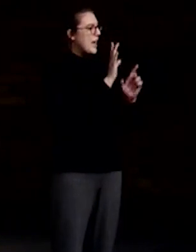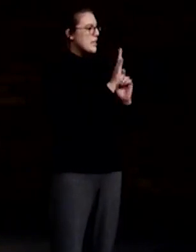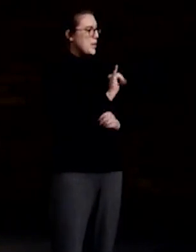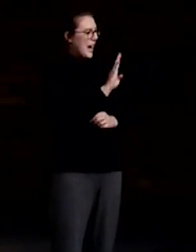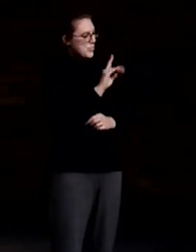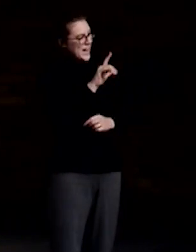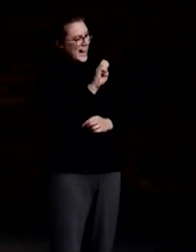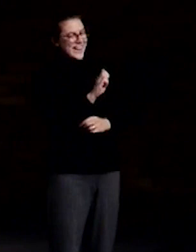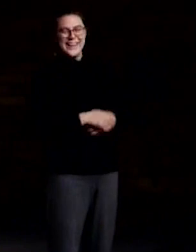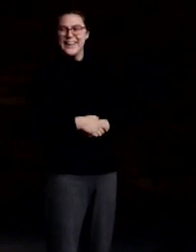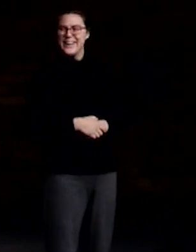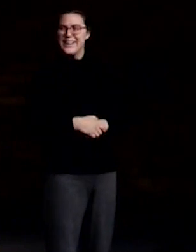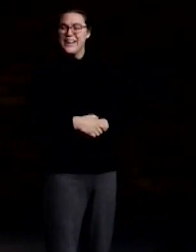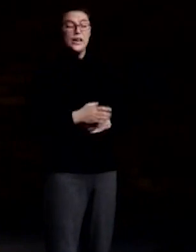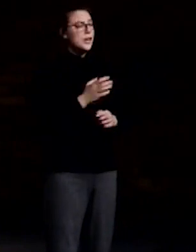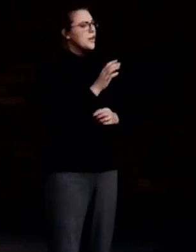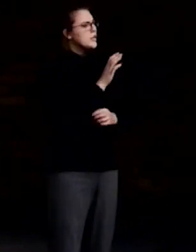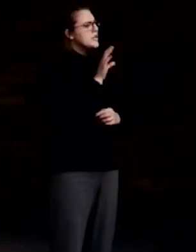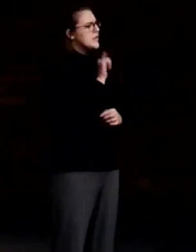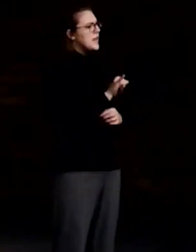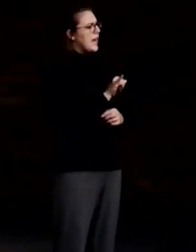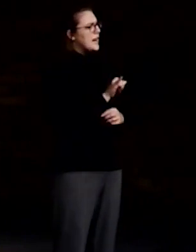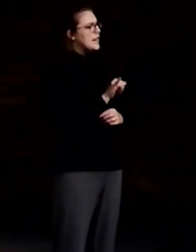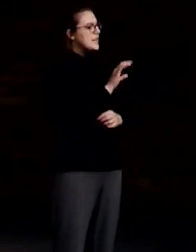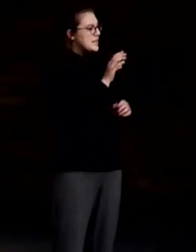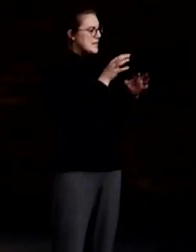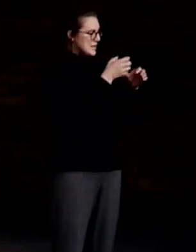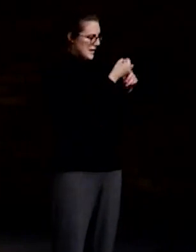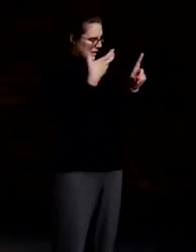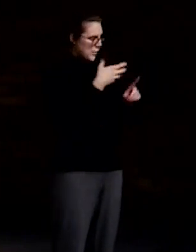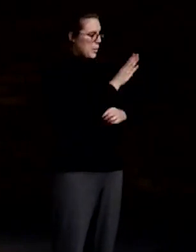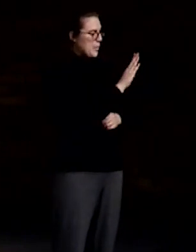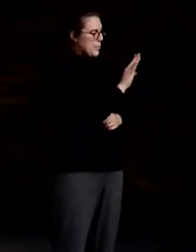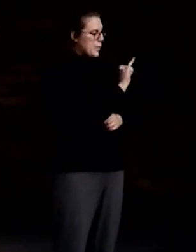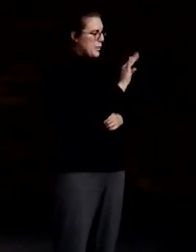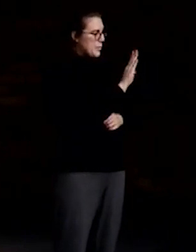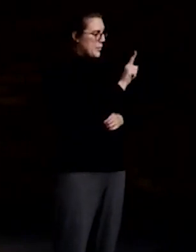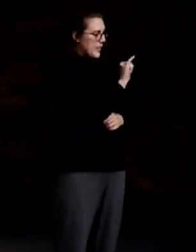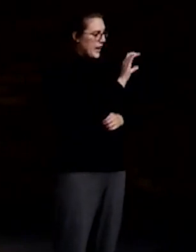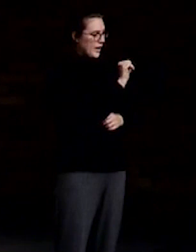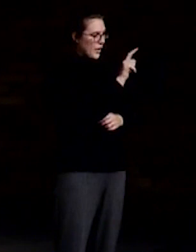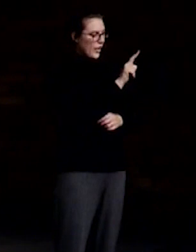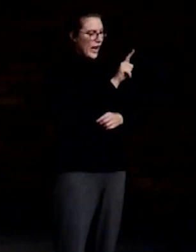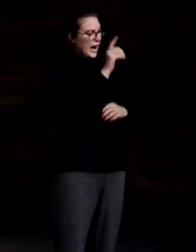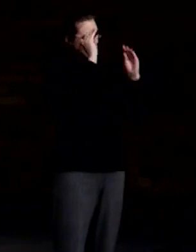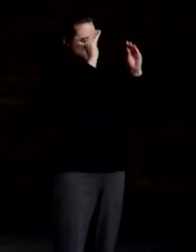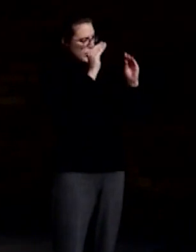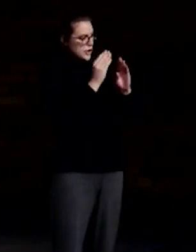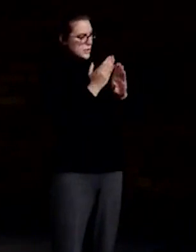were a kid? You know what it stands for? Biblical instructions before leaving earth. You all know that. Your professors taught you that,